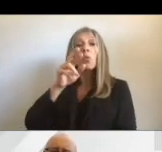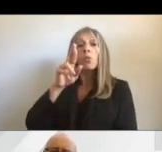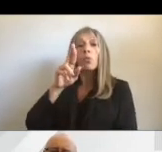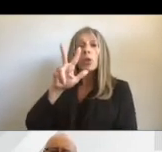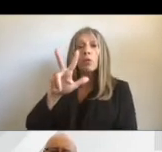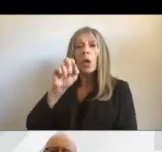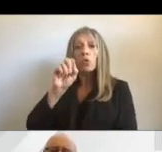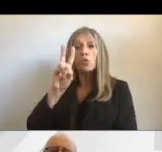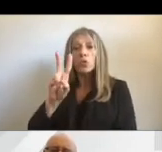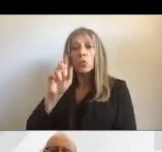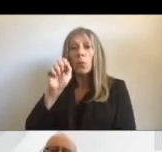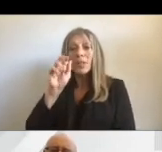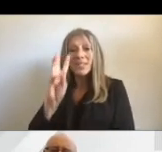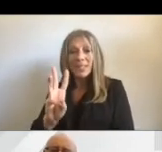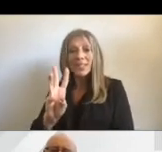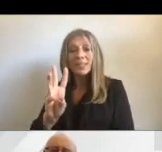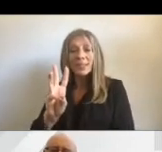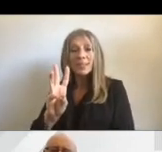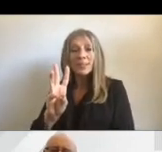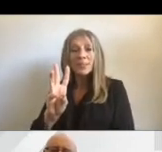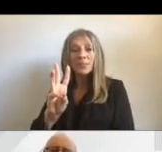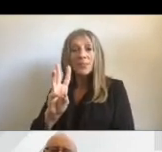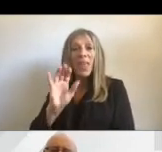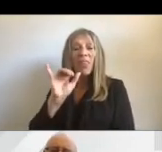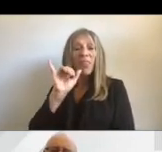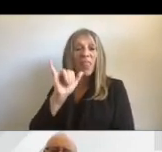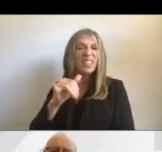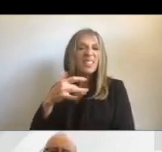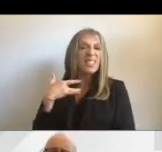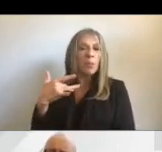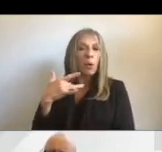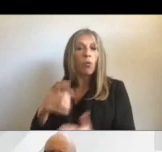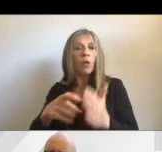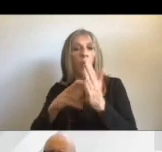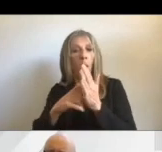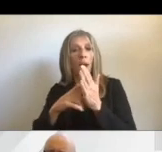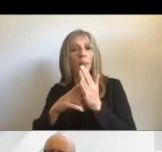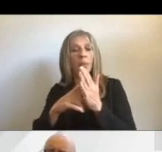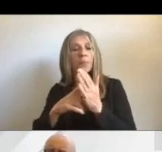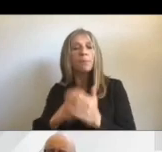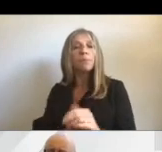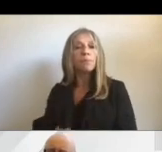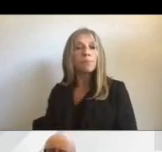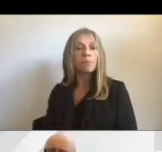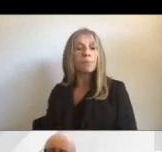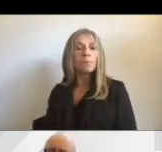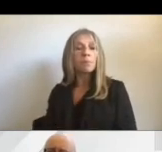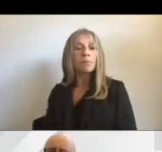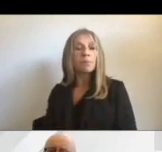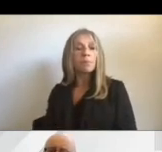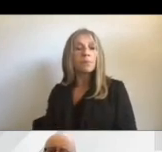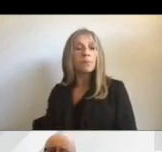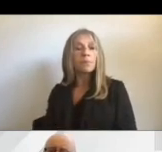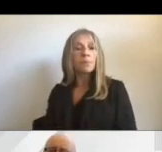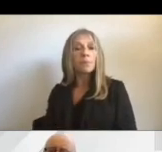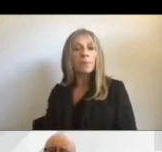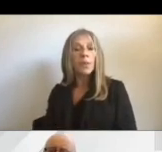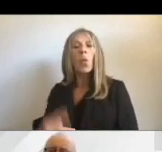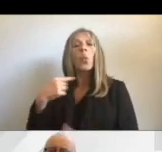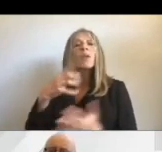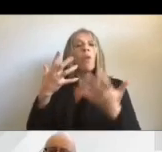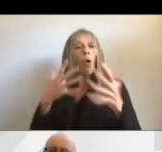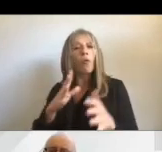the blind pedestrian the knowledge that they're trying to cross Broadway. If they want to cross Broadway at Grand, this is the button